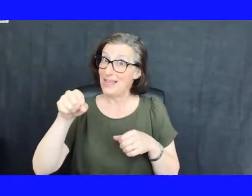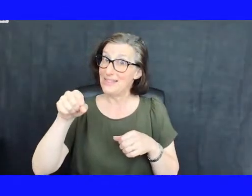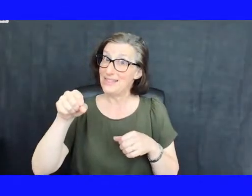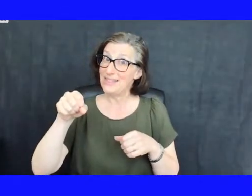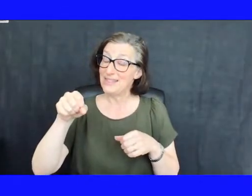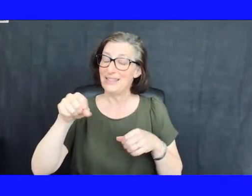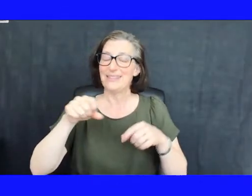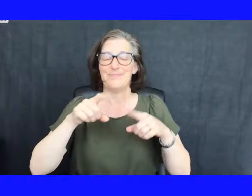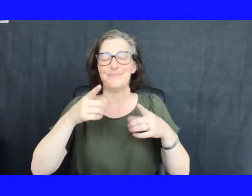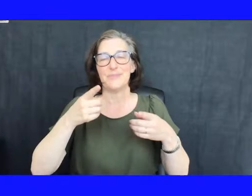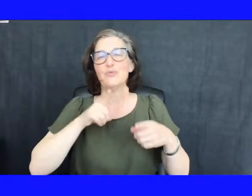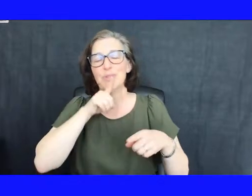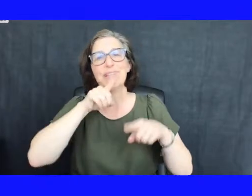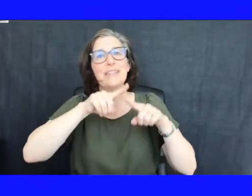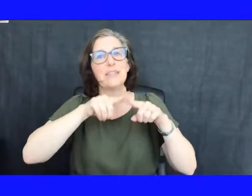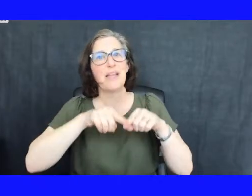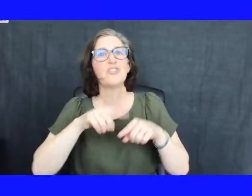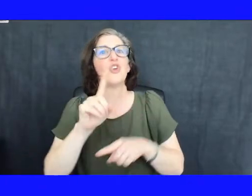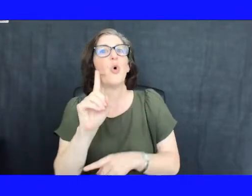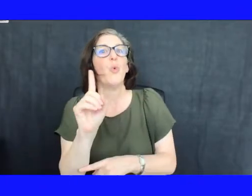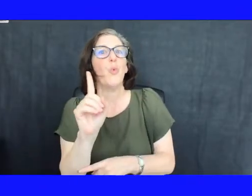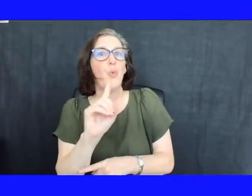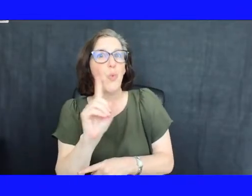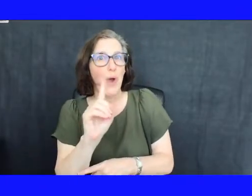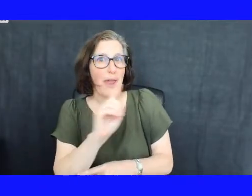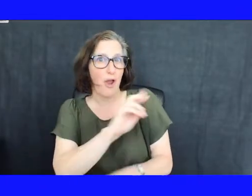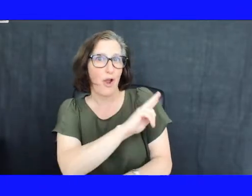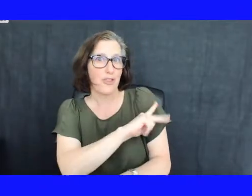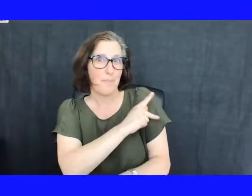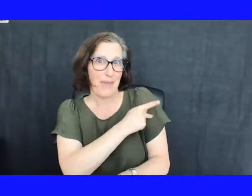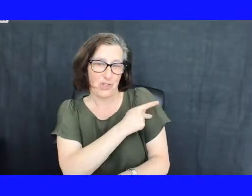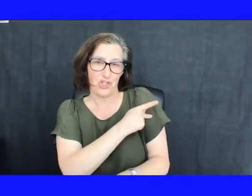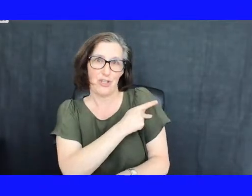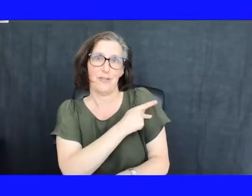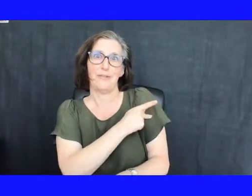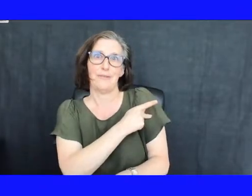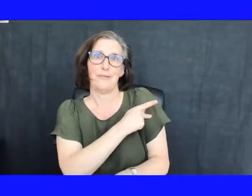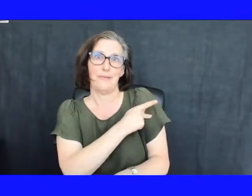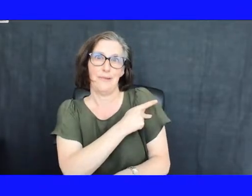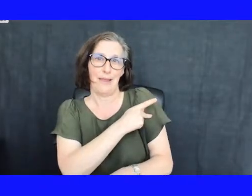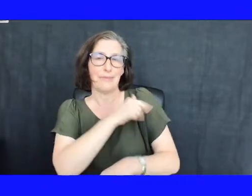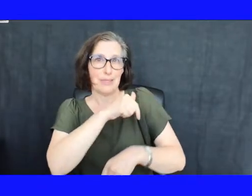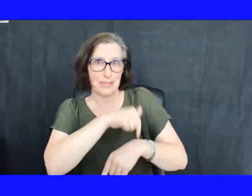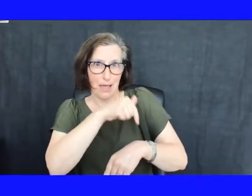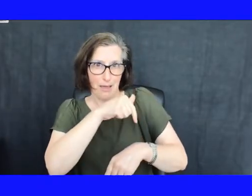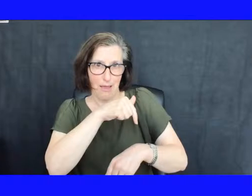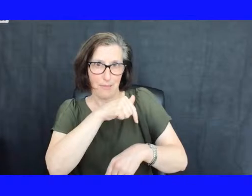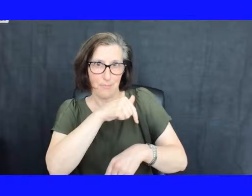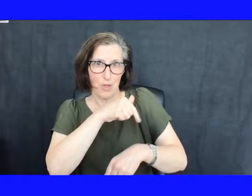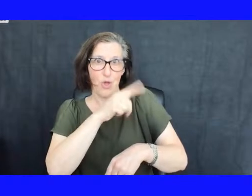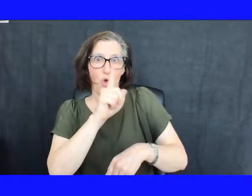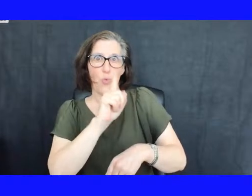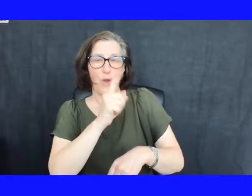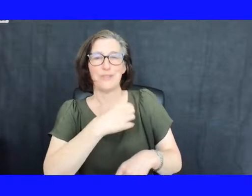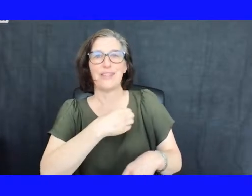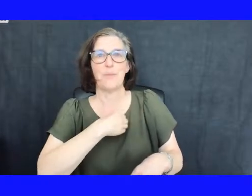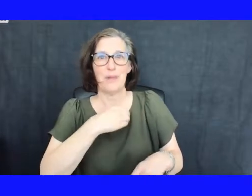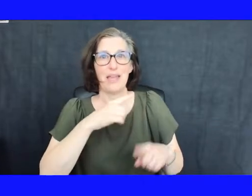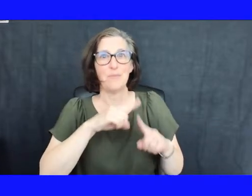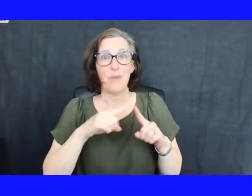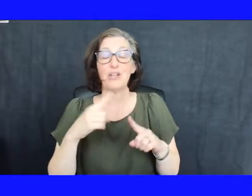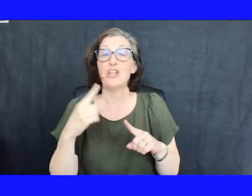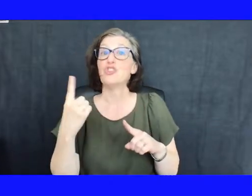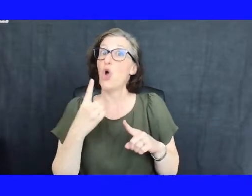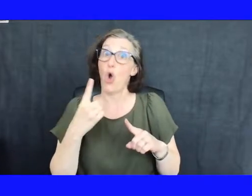involved. They report to QAPI in many instances, right? Yeah, I